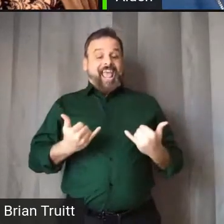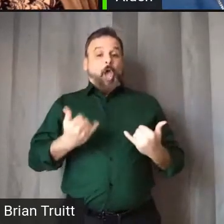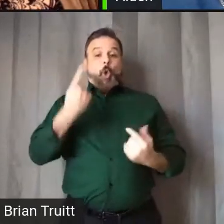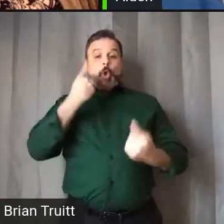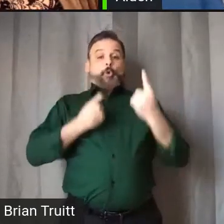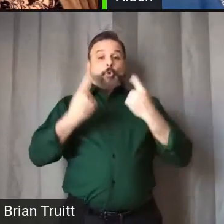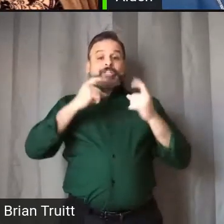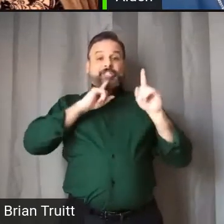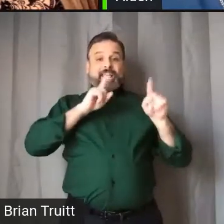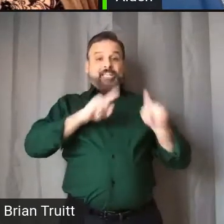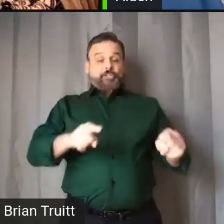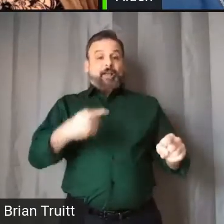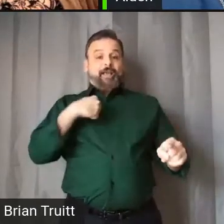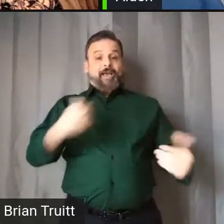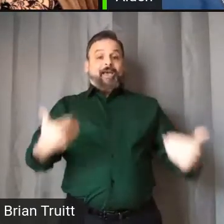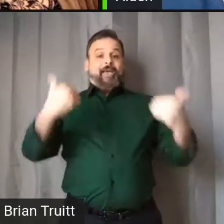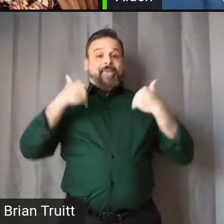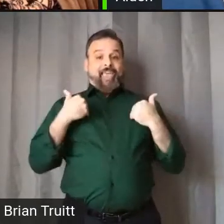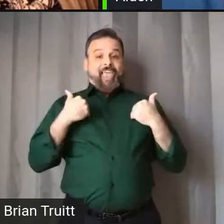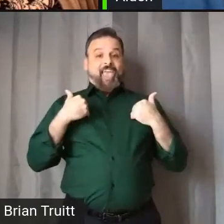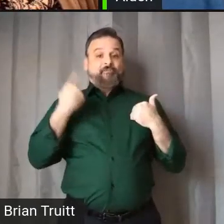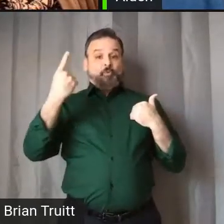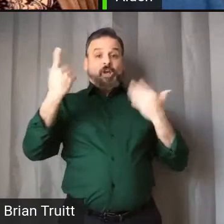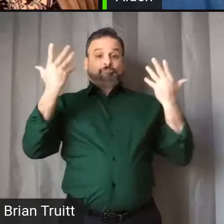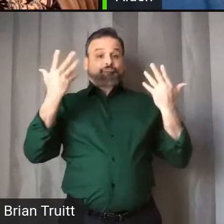And I've got one on the ready.